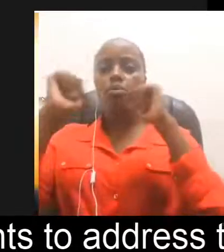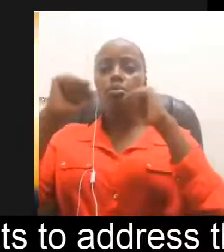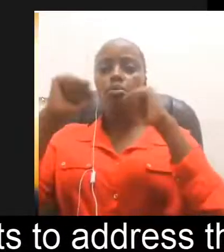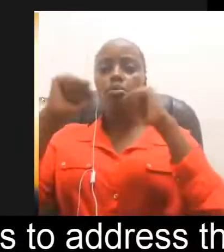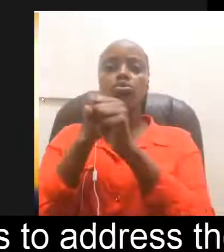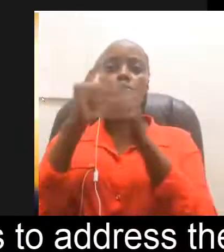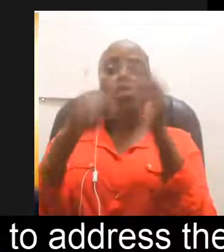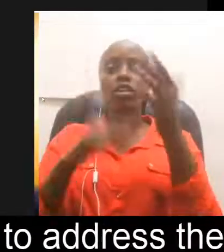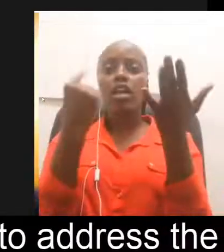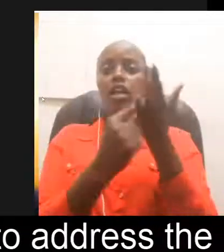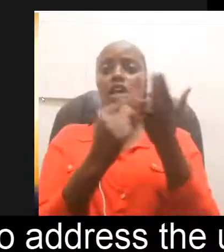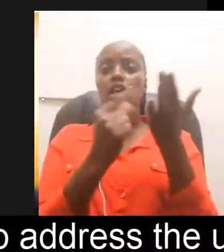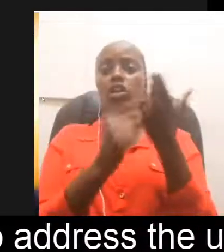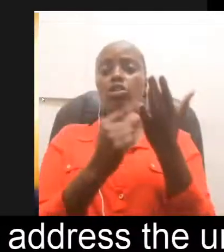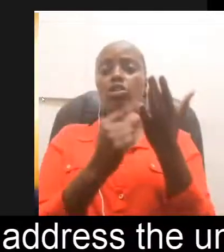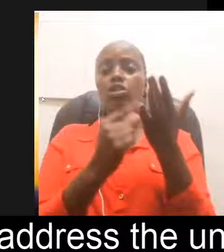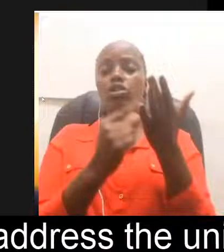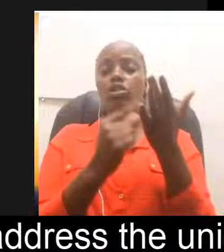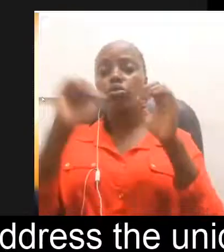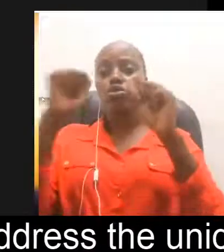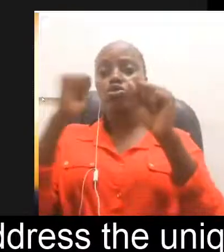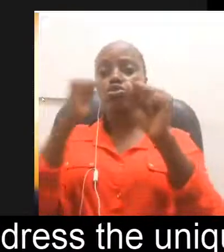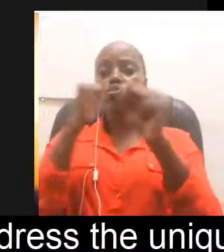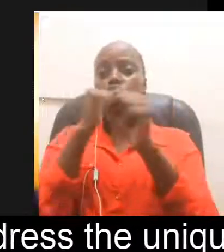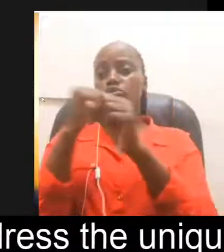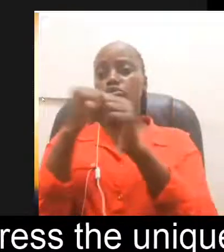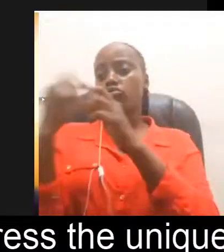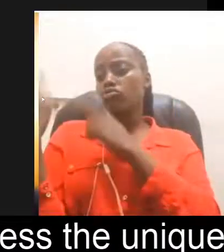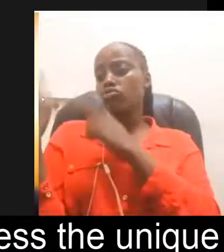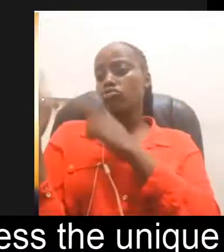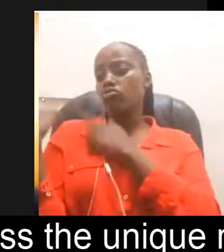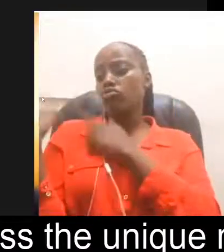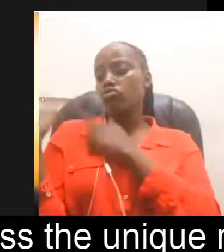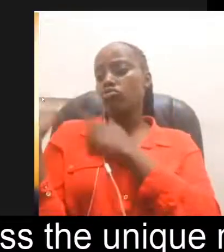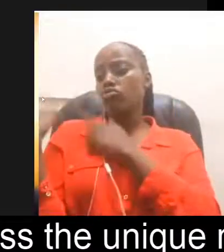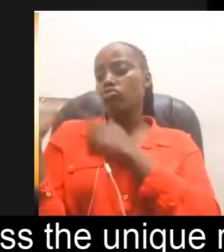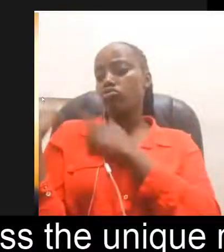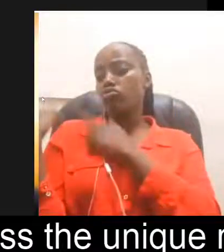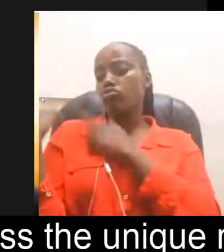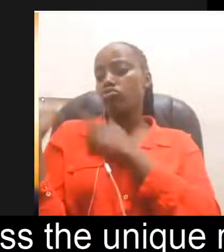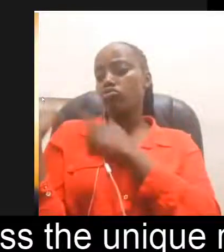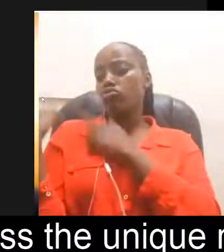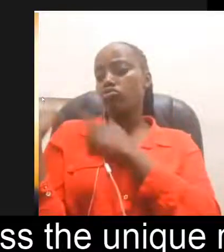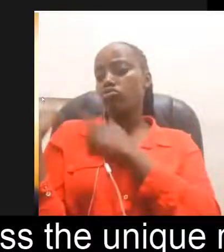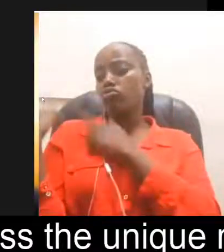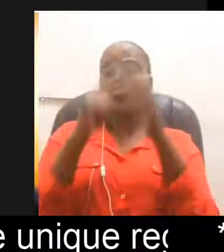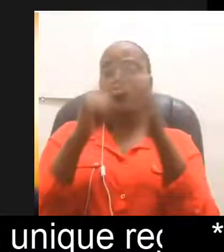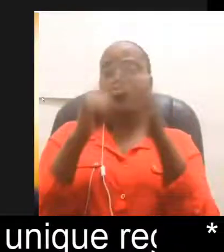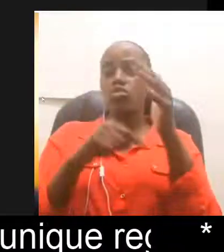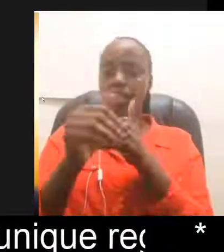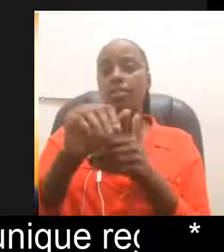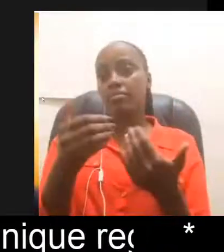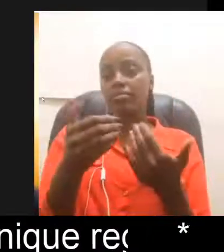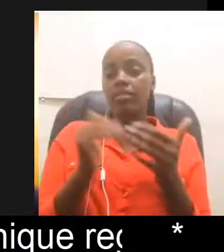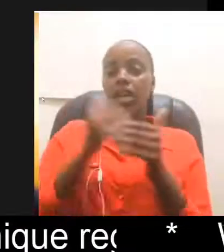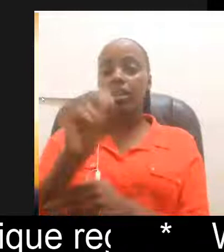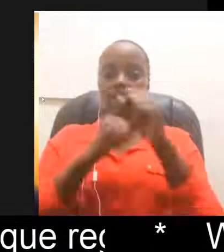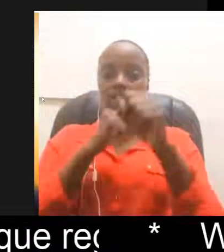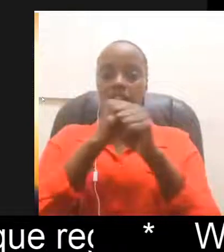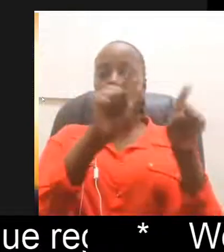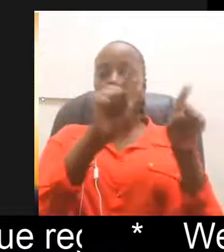Uganda's role will be in the next wave of after 30 years. And